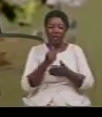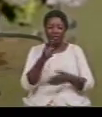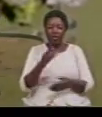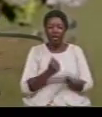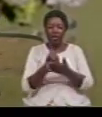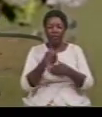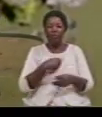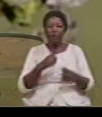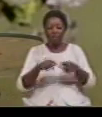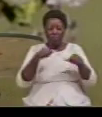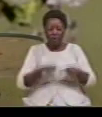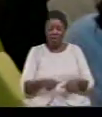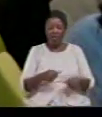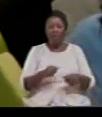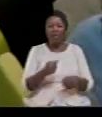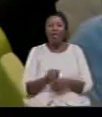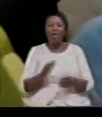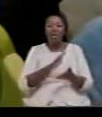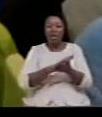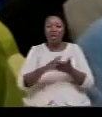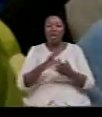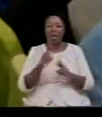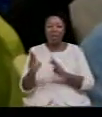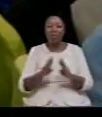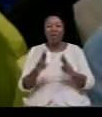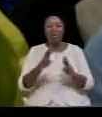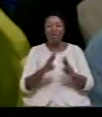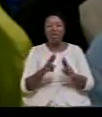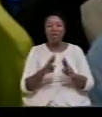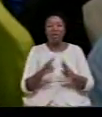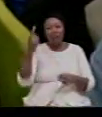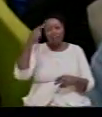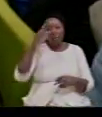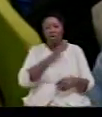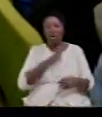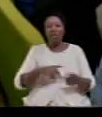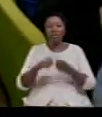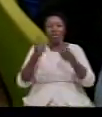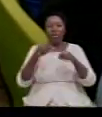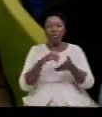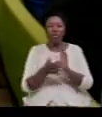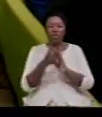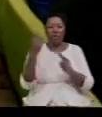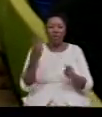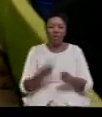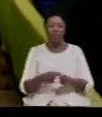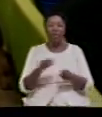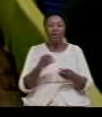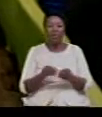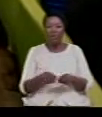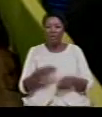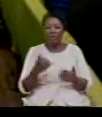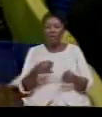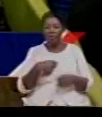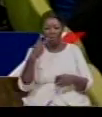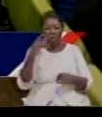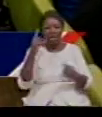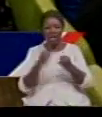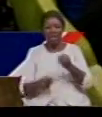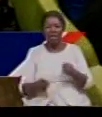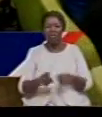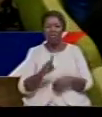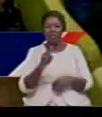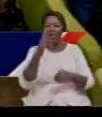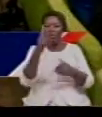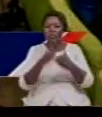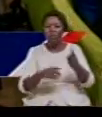the rapture in Jesus' name. A question before we pray: what is our position in the New Testament dispensation concerning ceremonial laws?